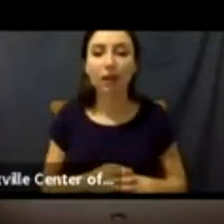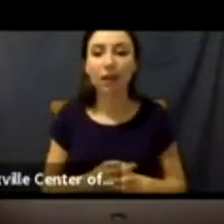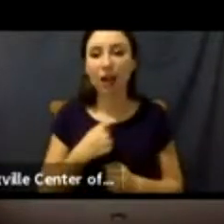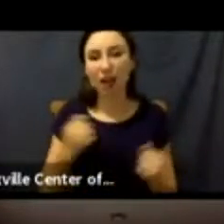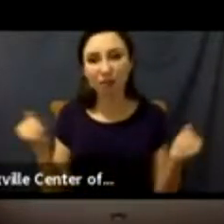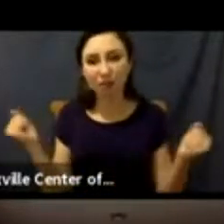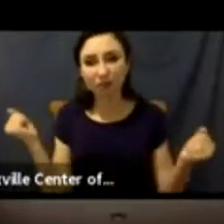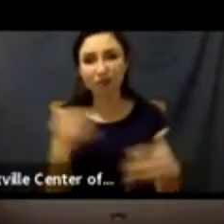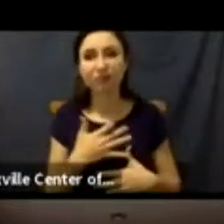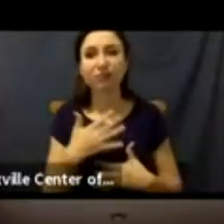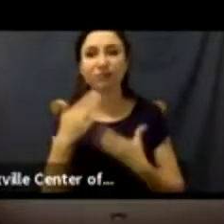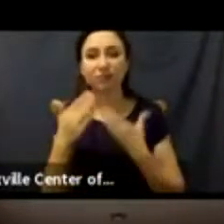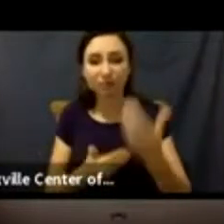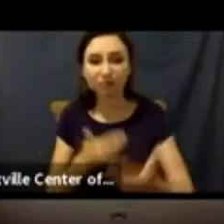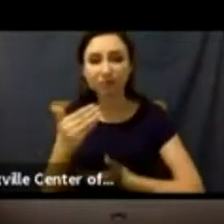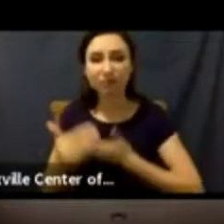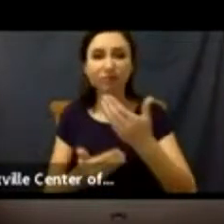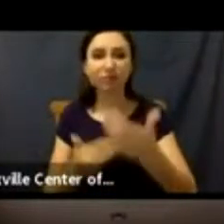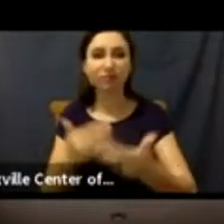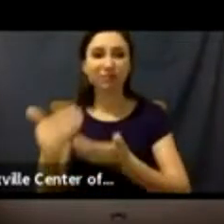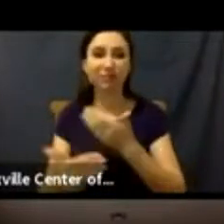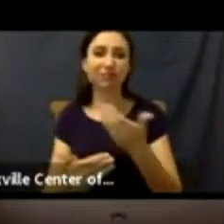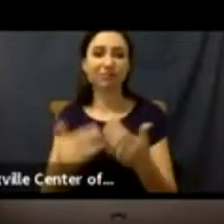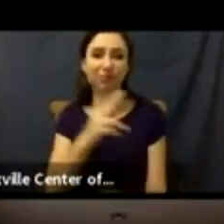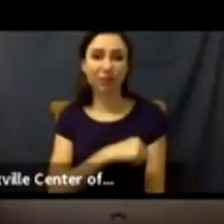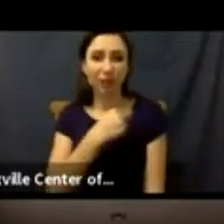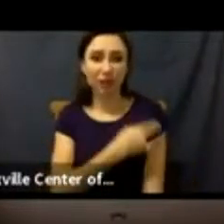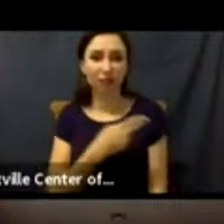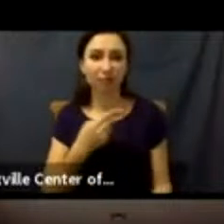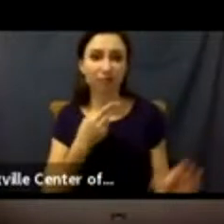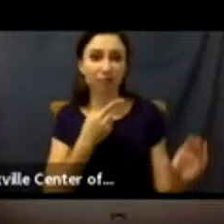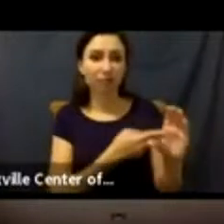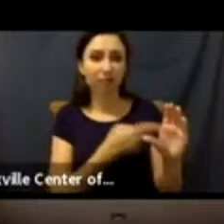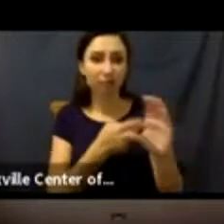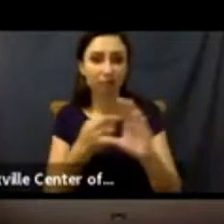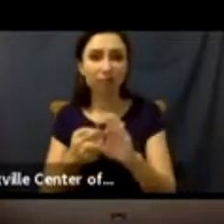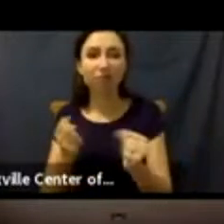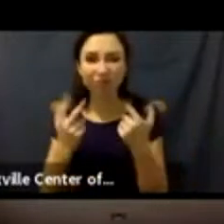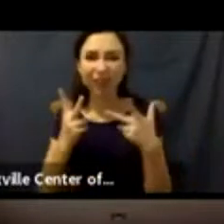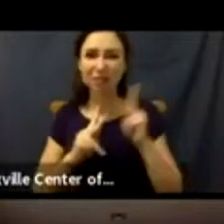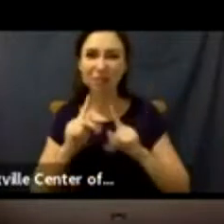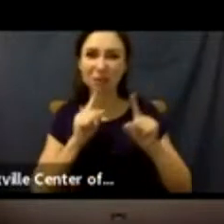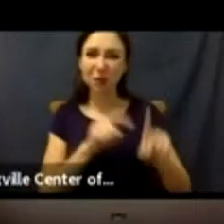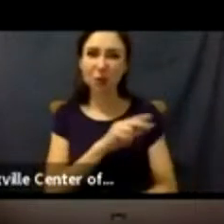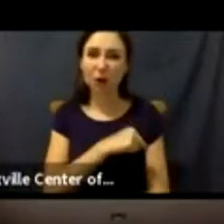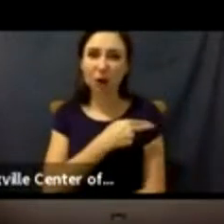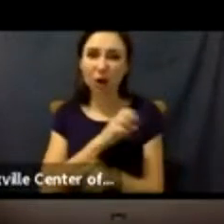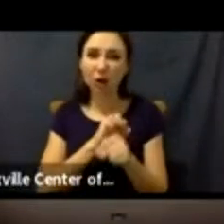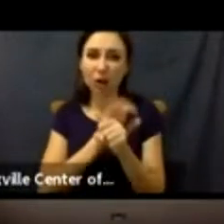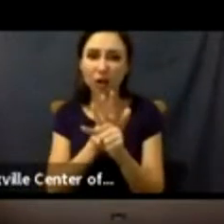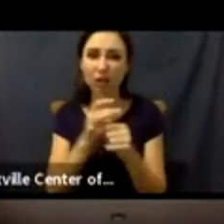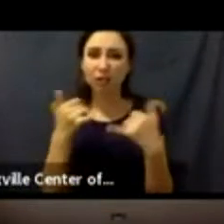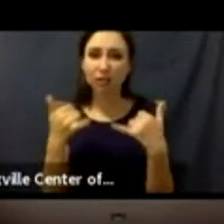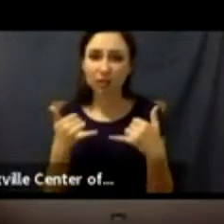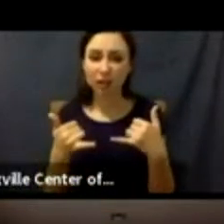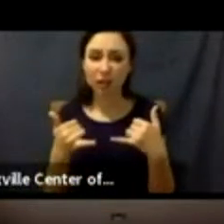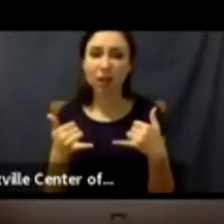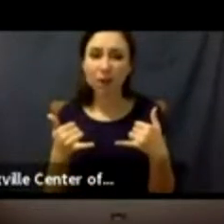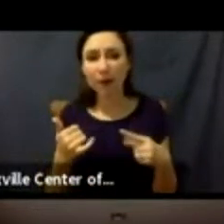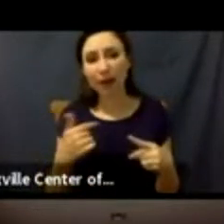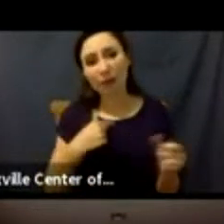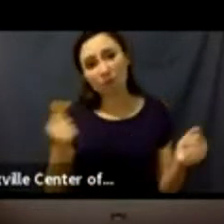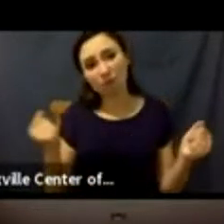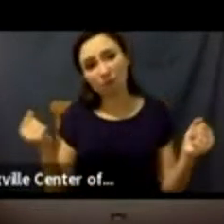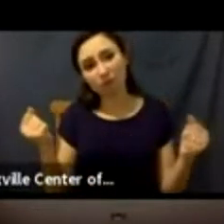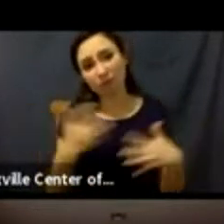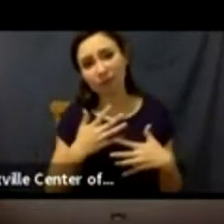the road we're on with the hospitalization numbers, even though it wouldn't be the end all be all, I'm afraid we're on that one headed